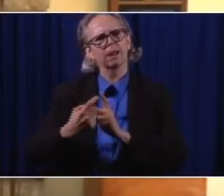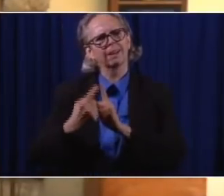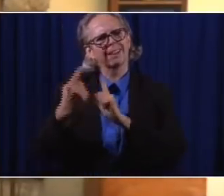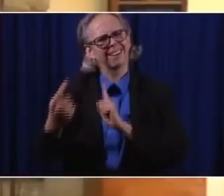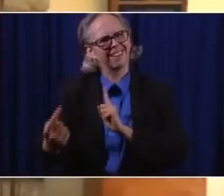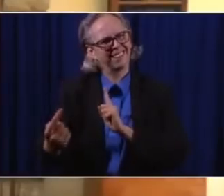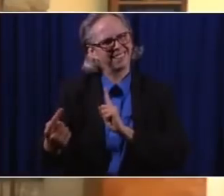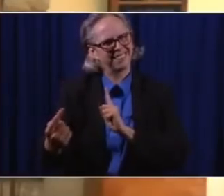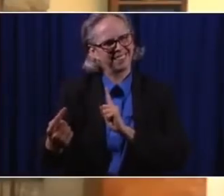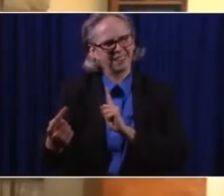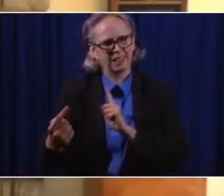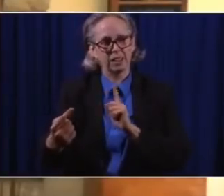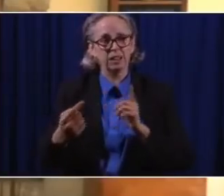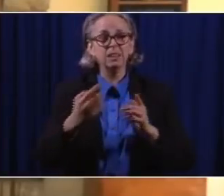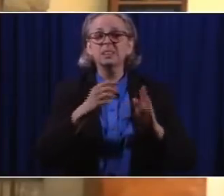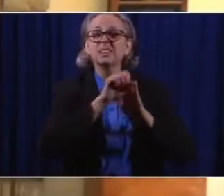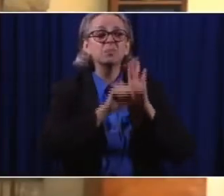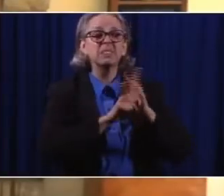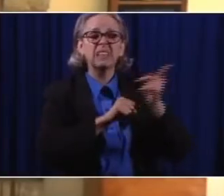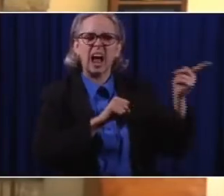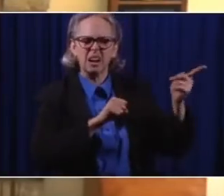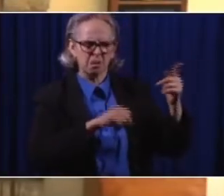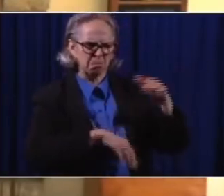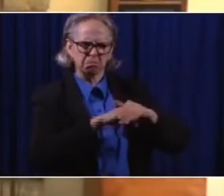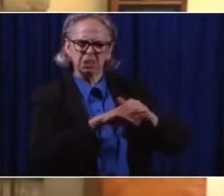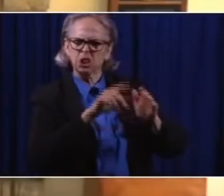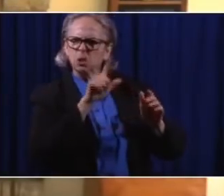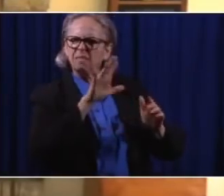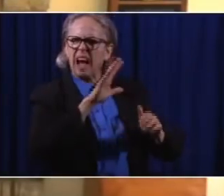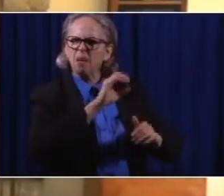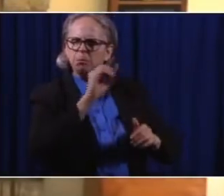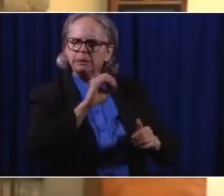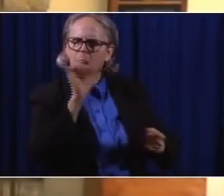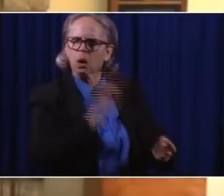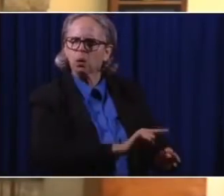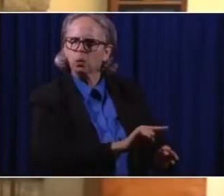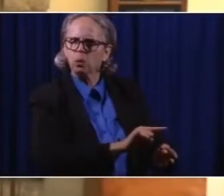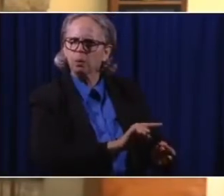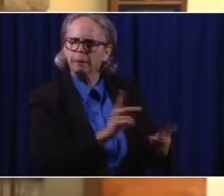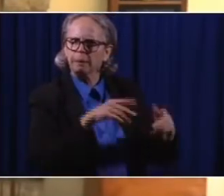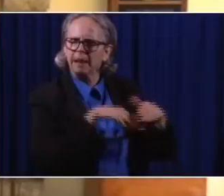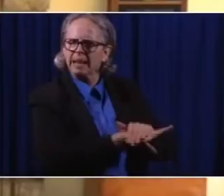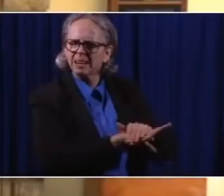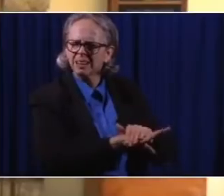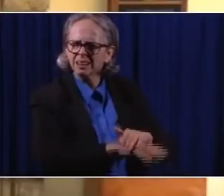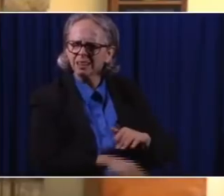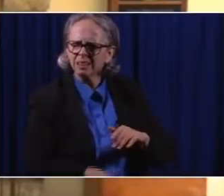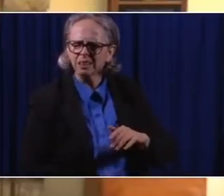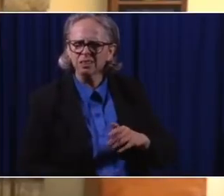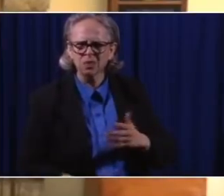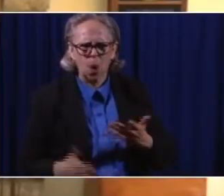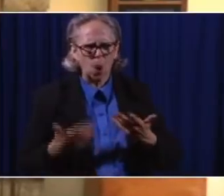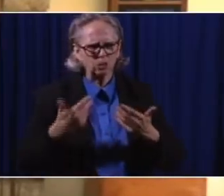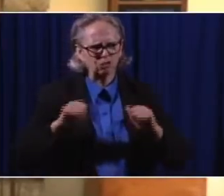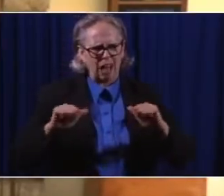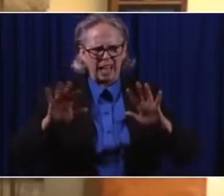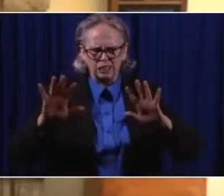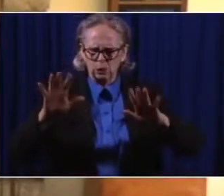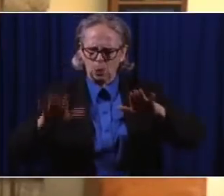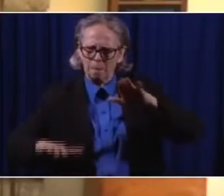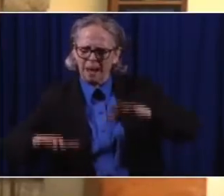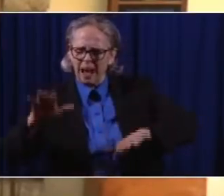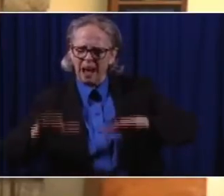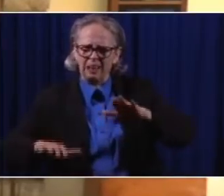to 50%. So we've tried throughout this to balance this and understanding the great needs